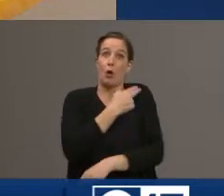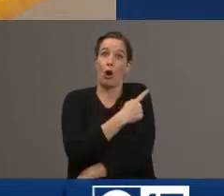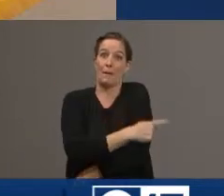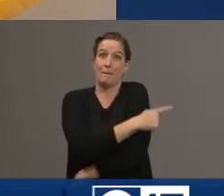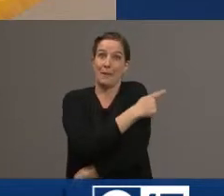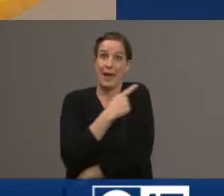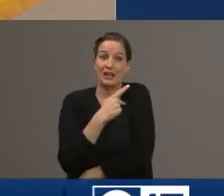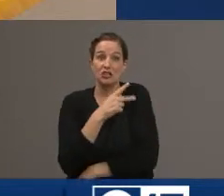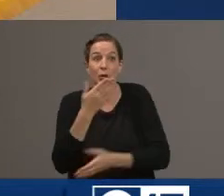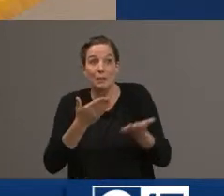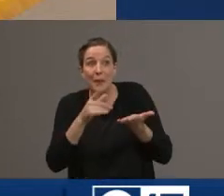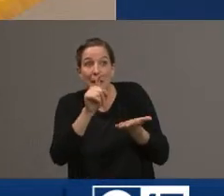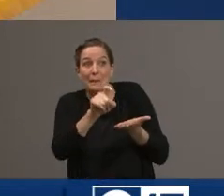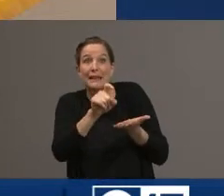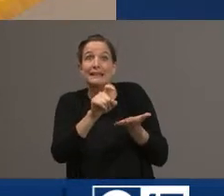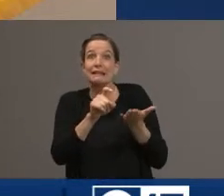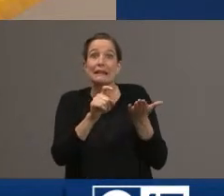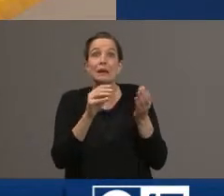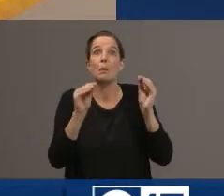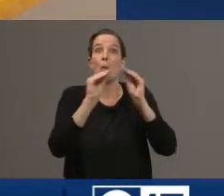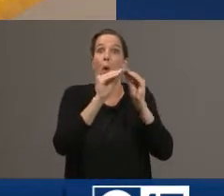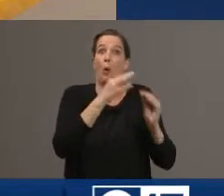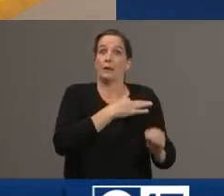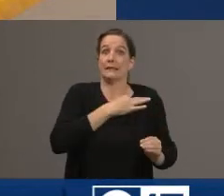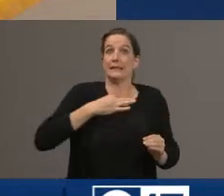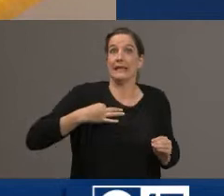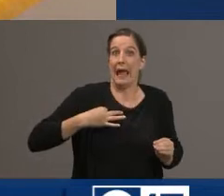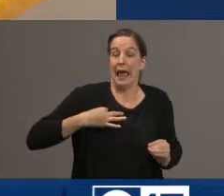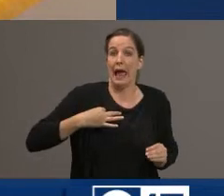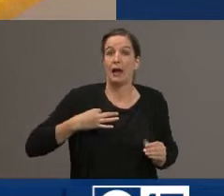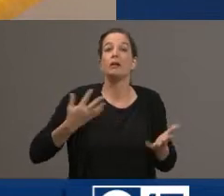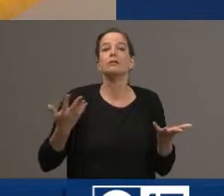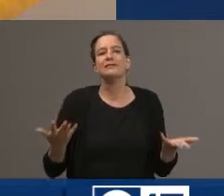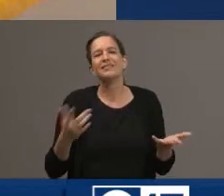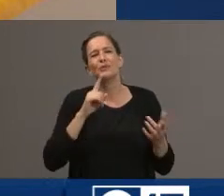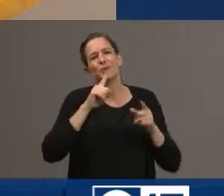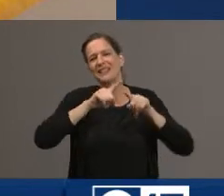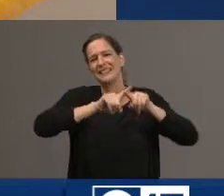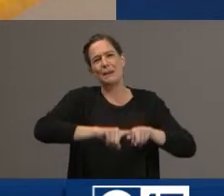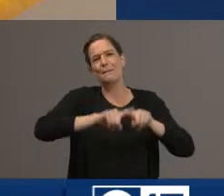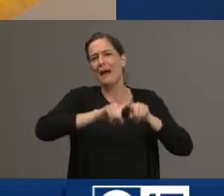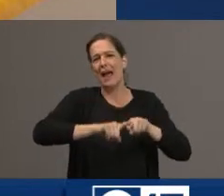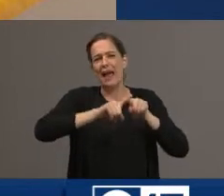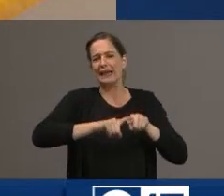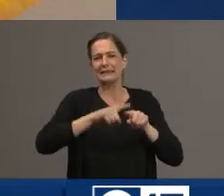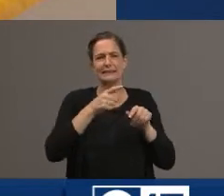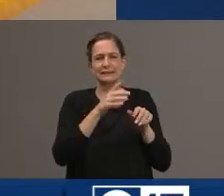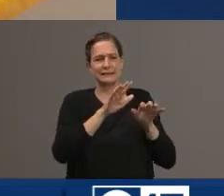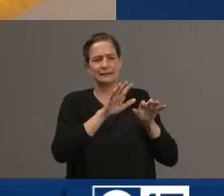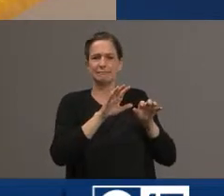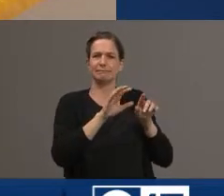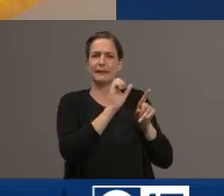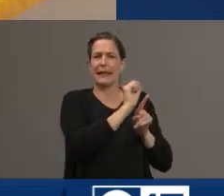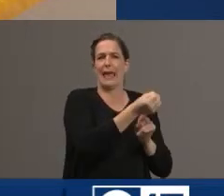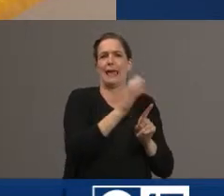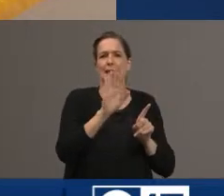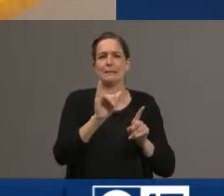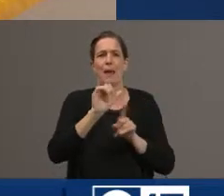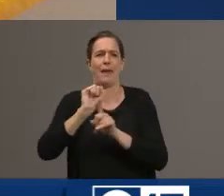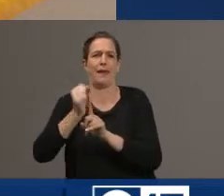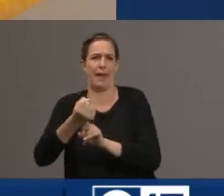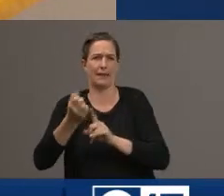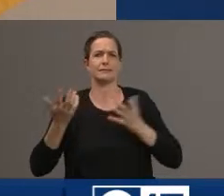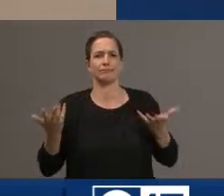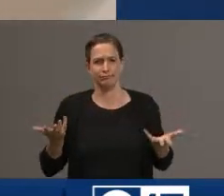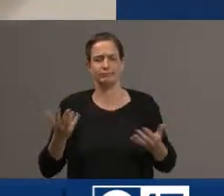in them needing to need surge capacity. So it really is a case-by-case basis. And I want to say that